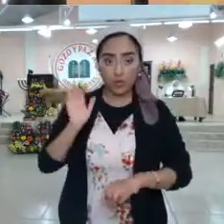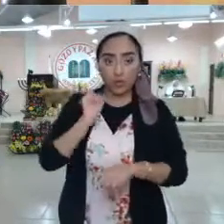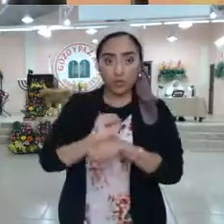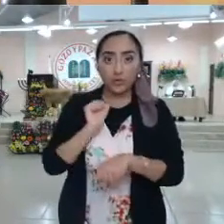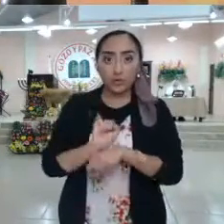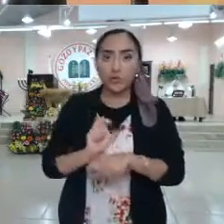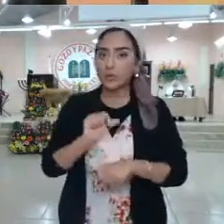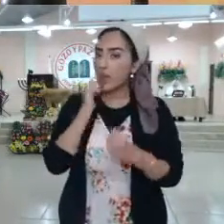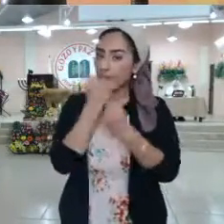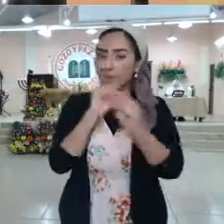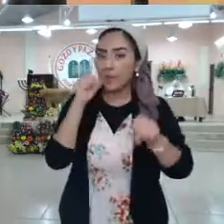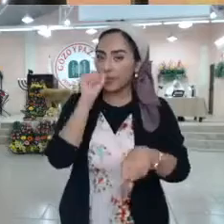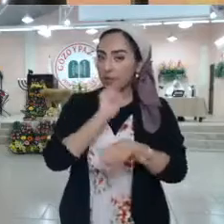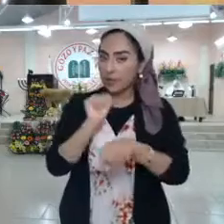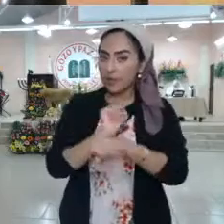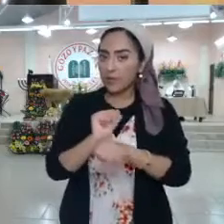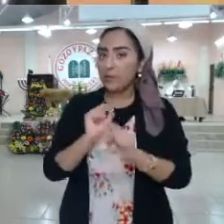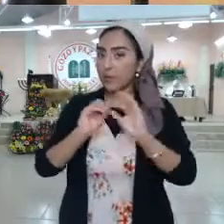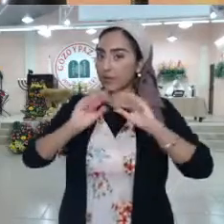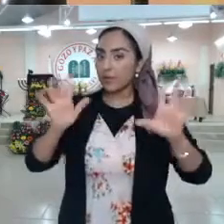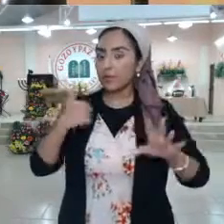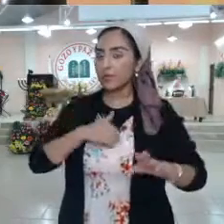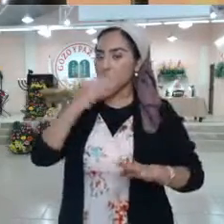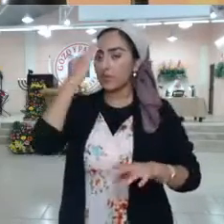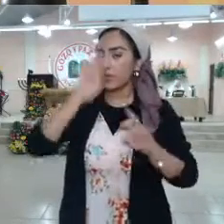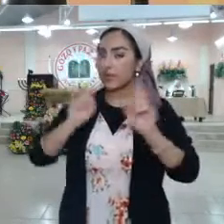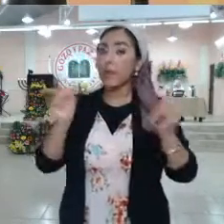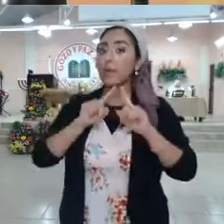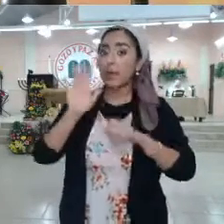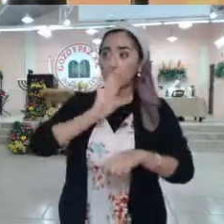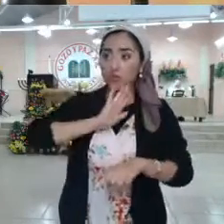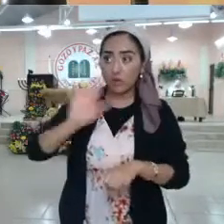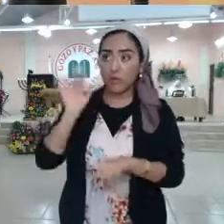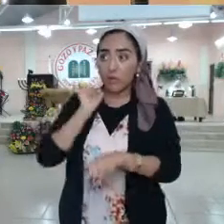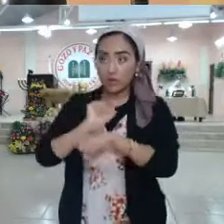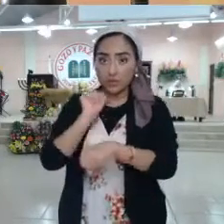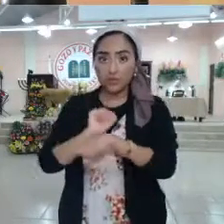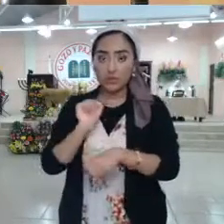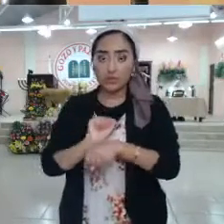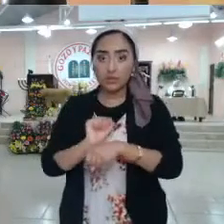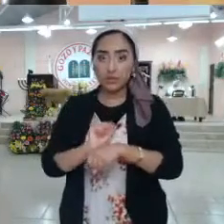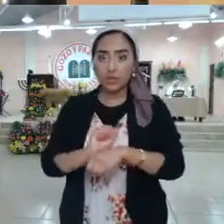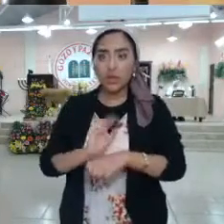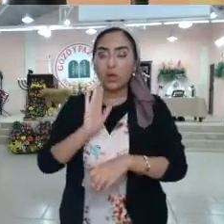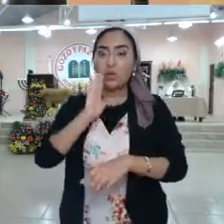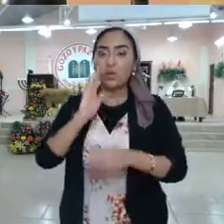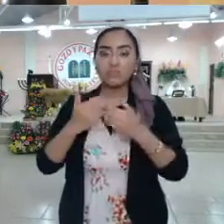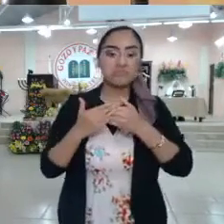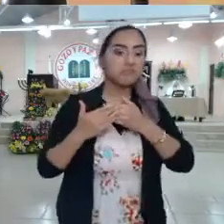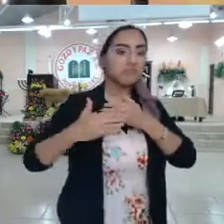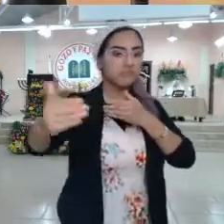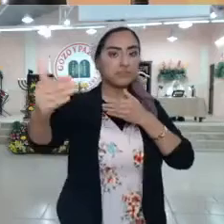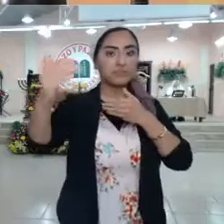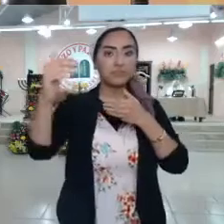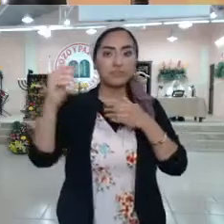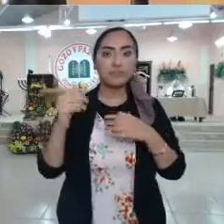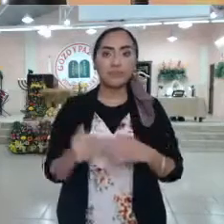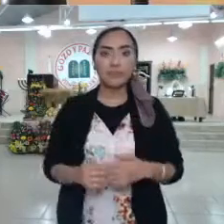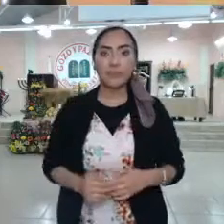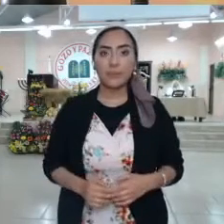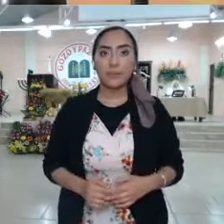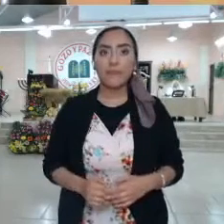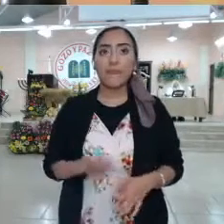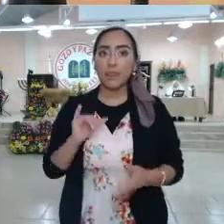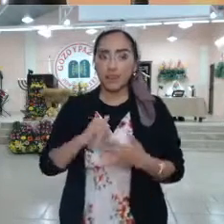no somos works, salvos por we're obras, not que saved quede because claro, of ya lo works or sabemos. deeds, that has to be Pero clear, tus we know it, obras but your works seguirán. will keep going.